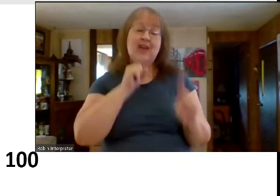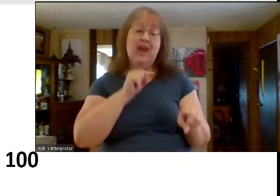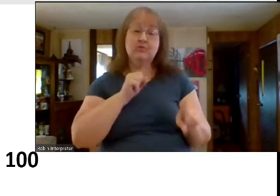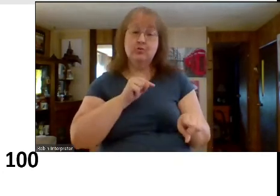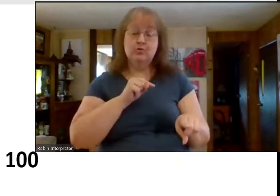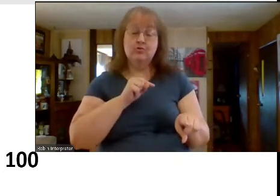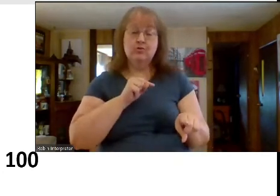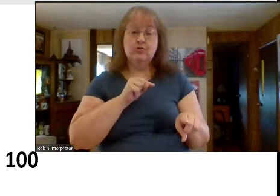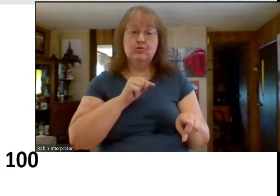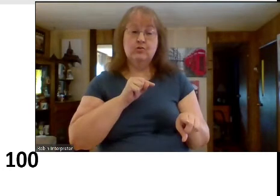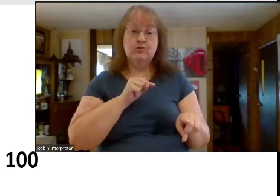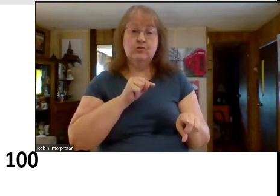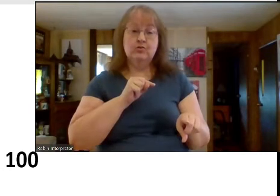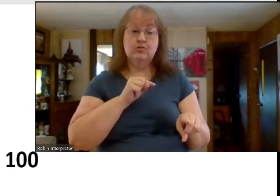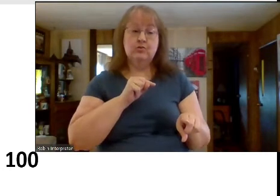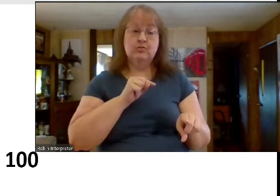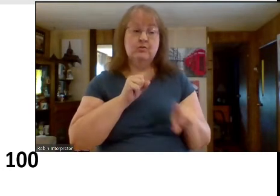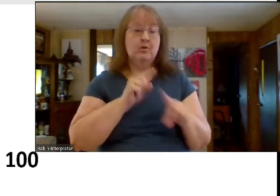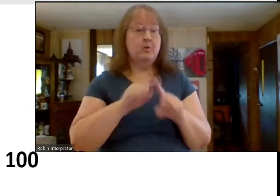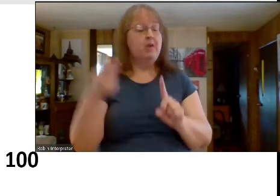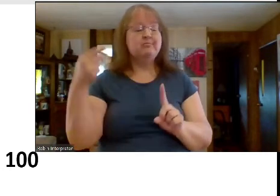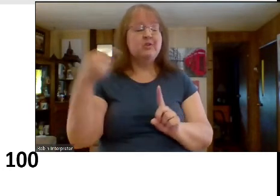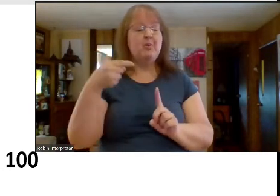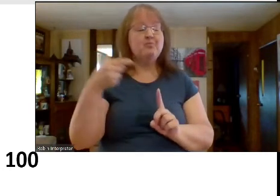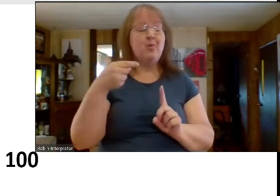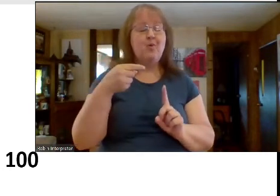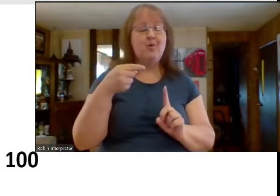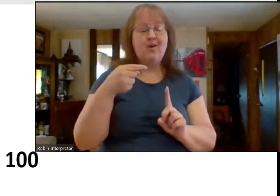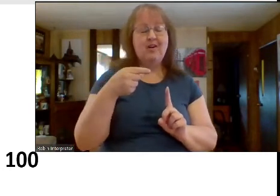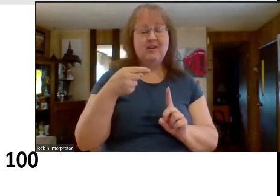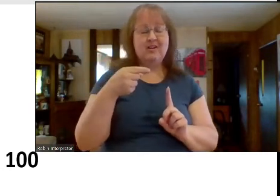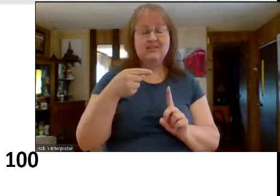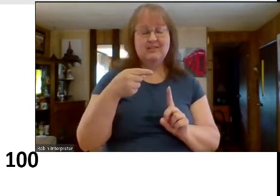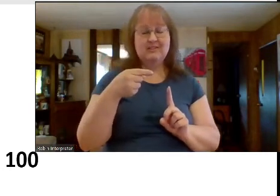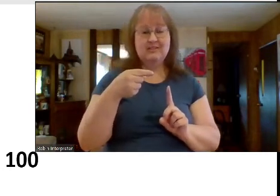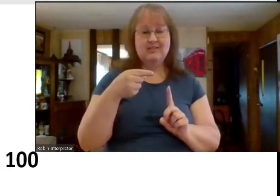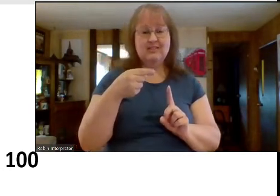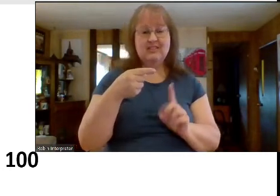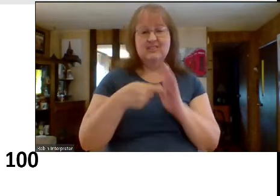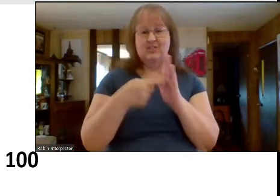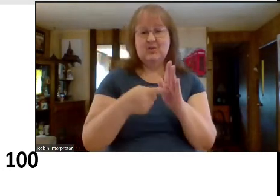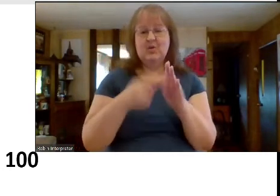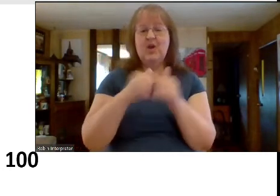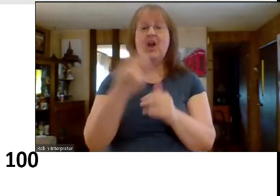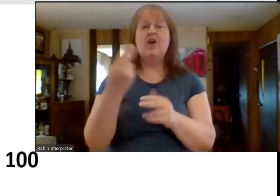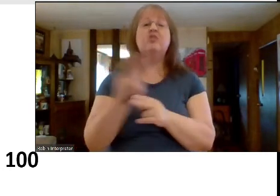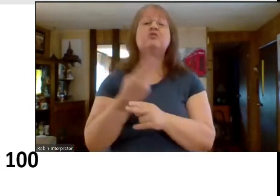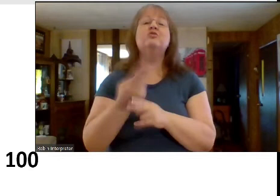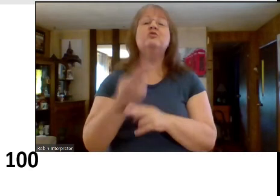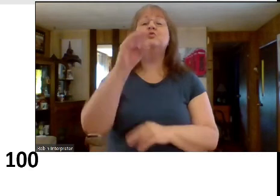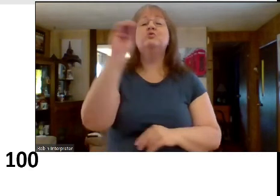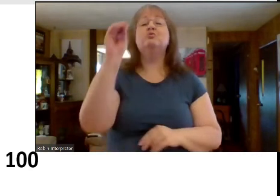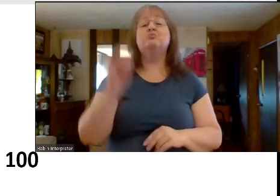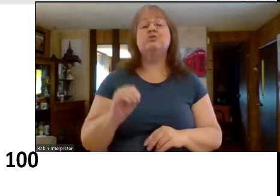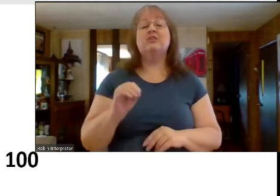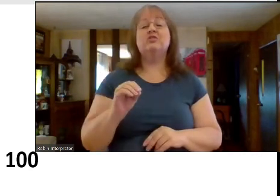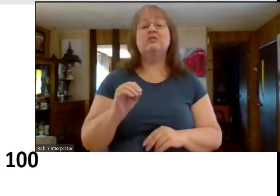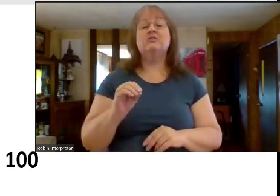lots of other ways you can solve these kind of problems, but the point is to show you how to